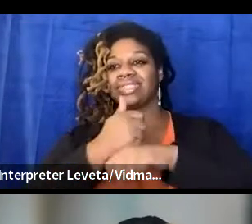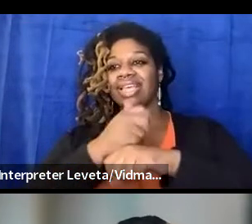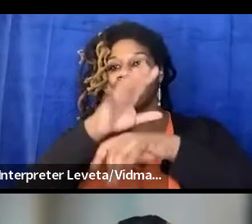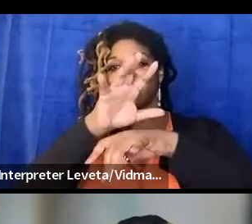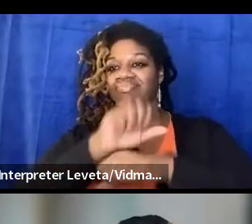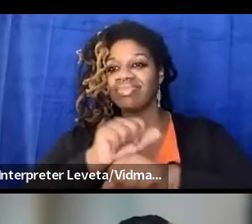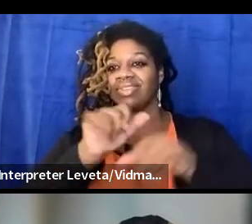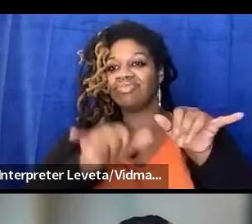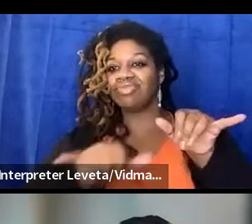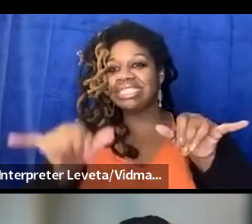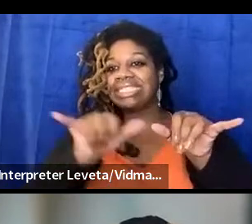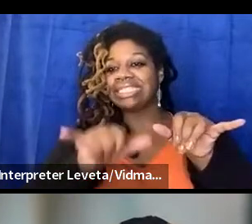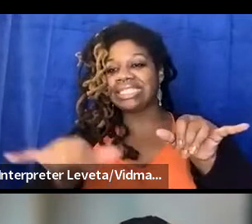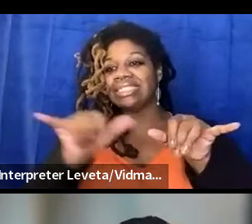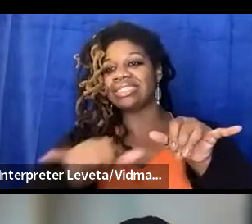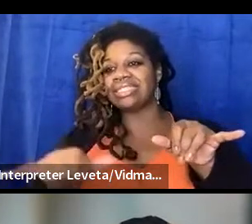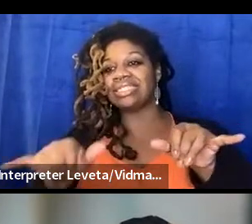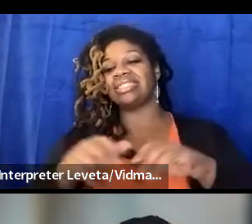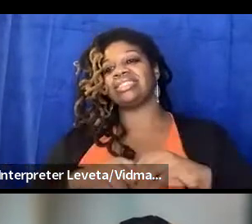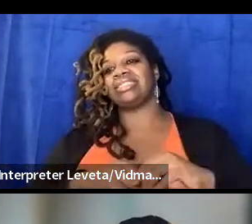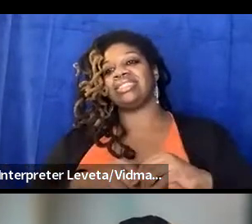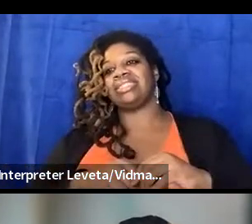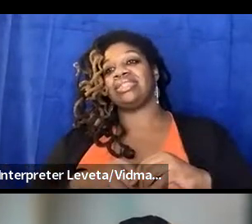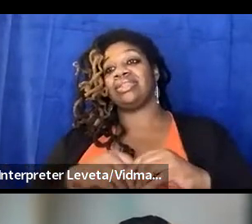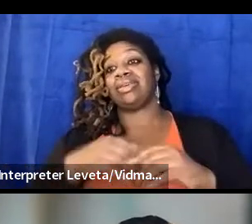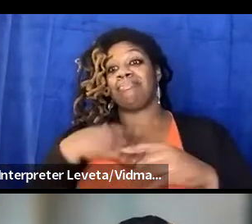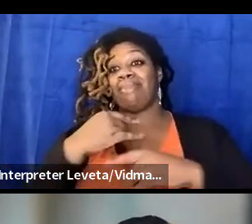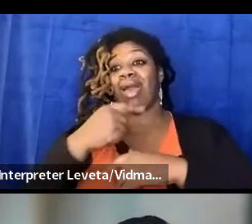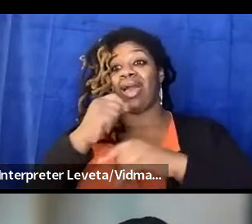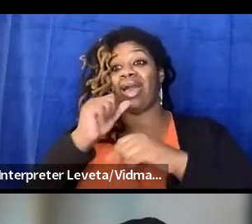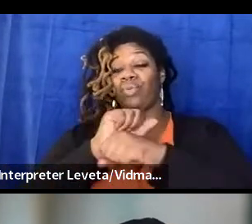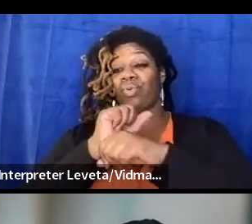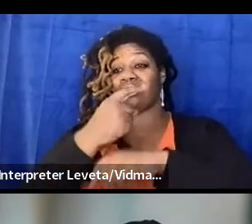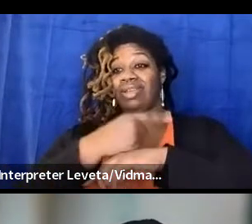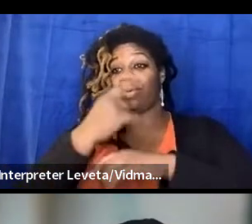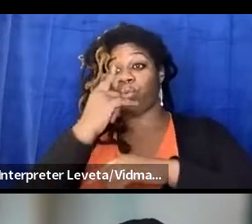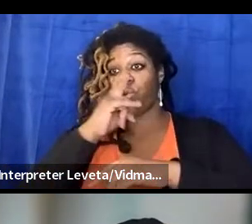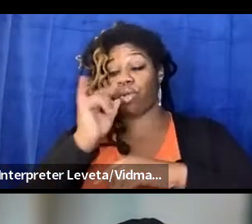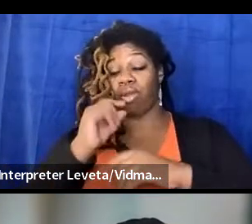daily morning routine, but my work day just consists of